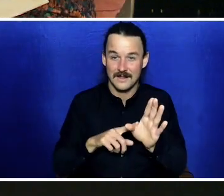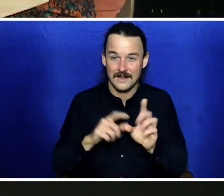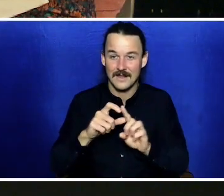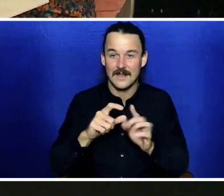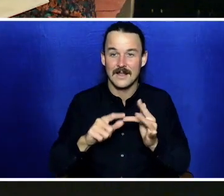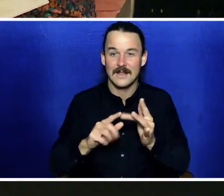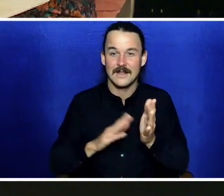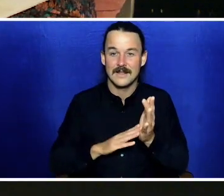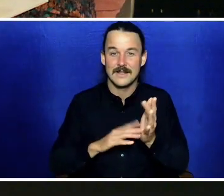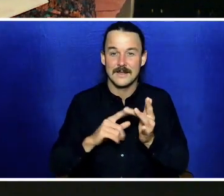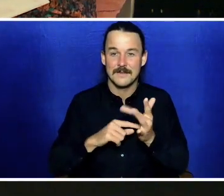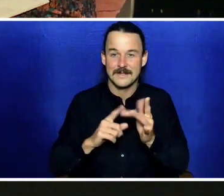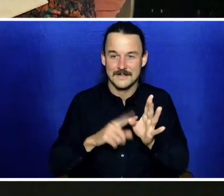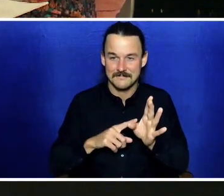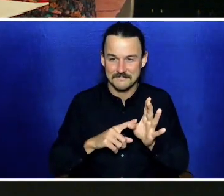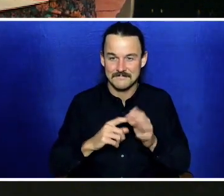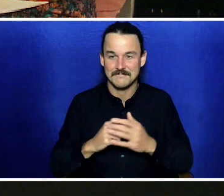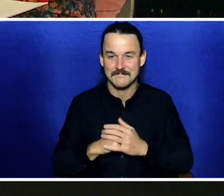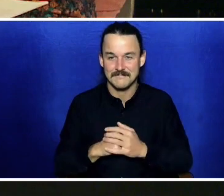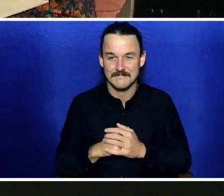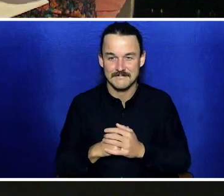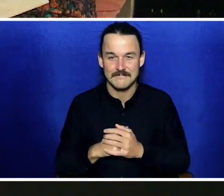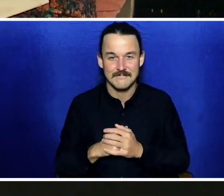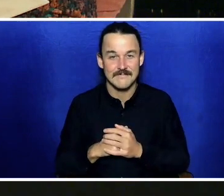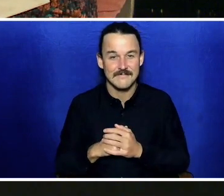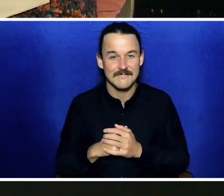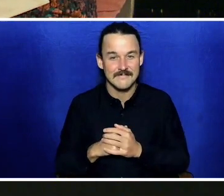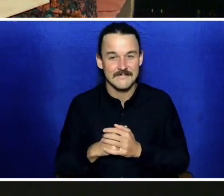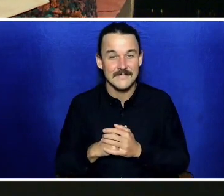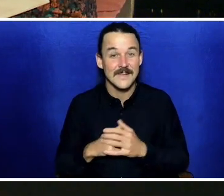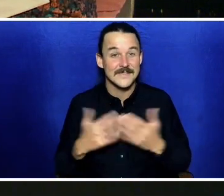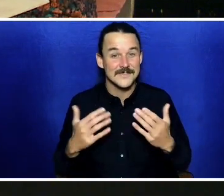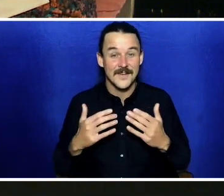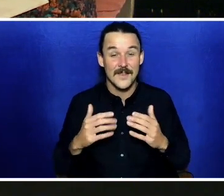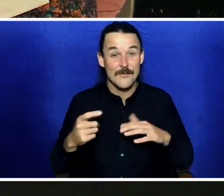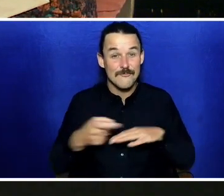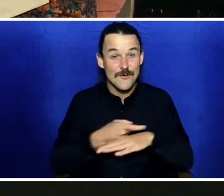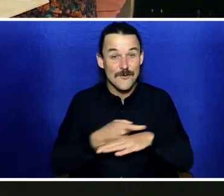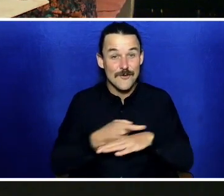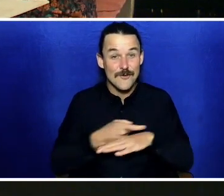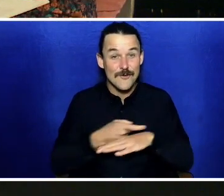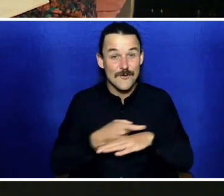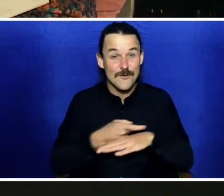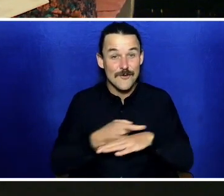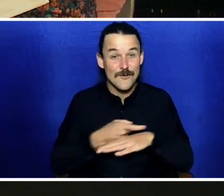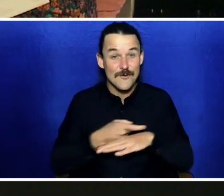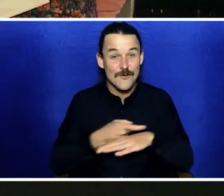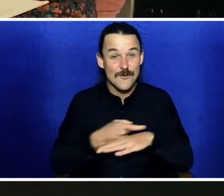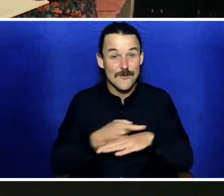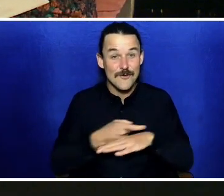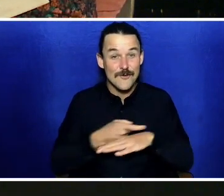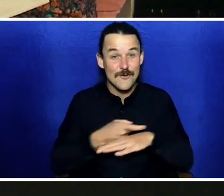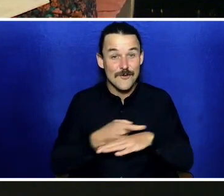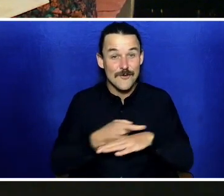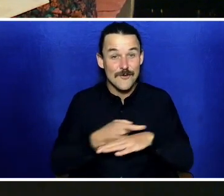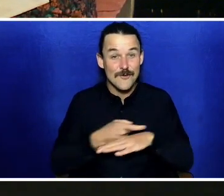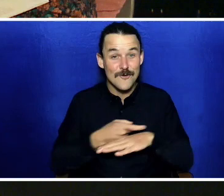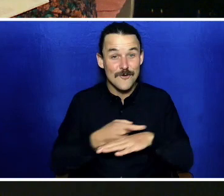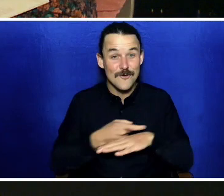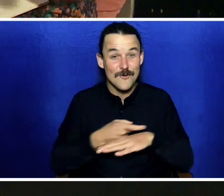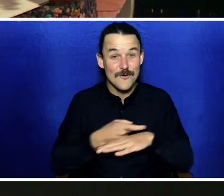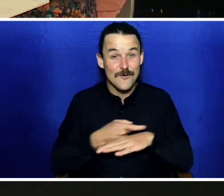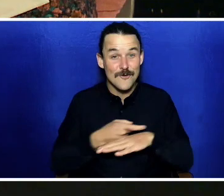was vibrant, I will call it that. There's lots of discussion, there was lots of debate, there was lots of controversy